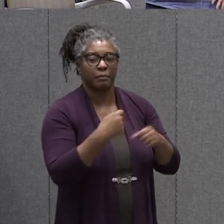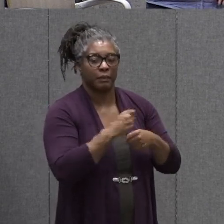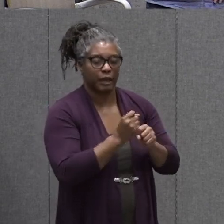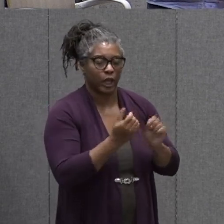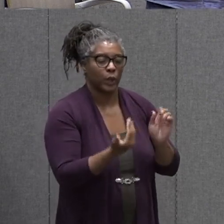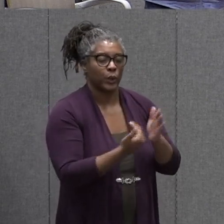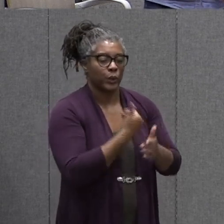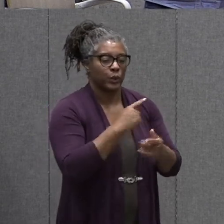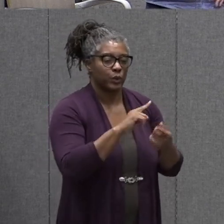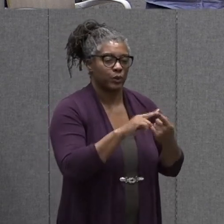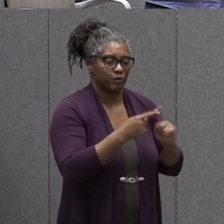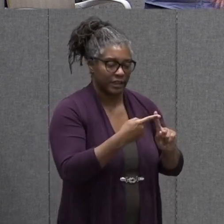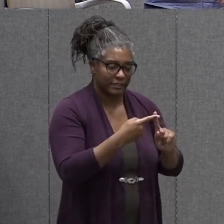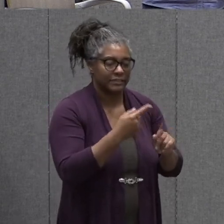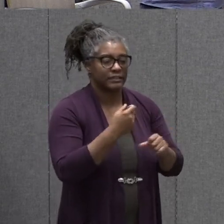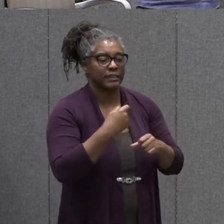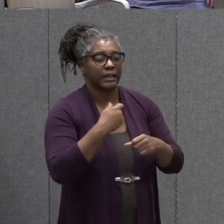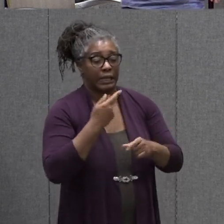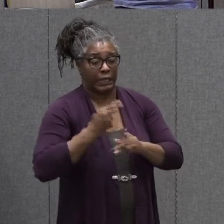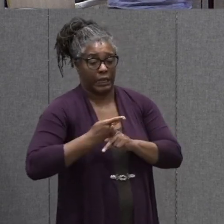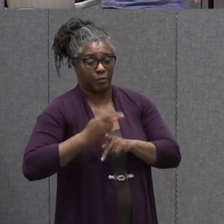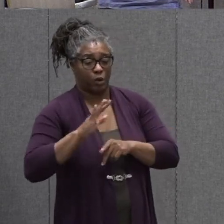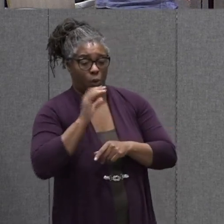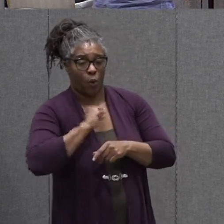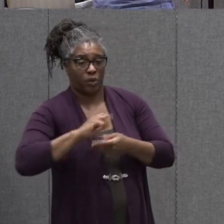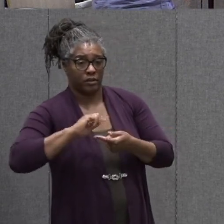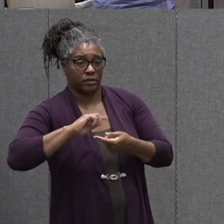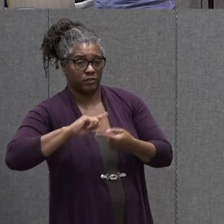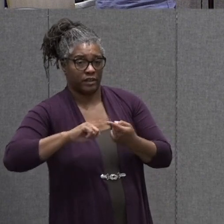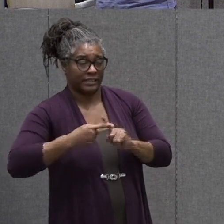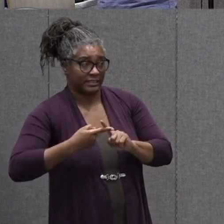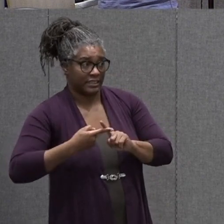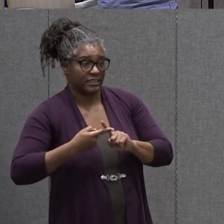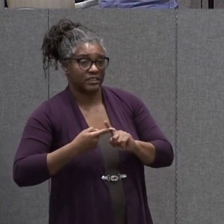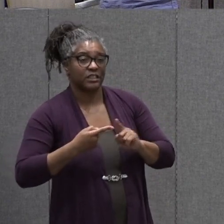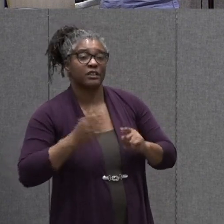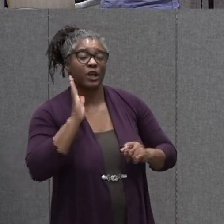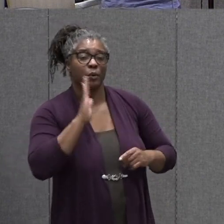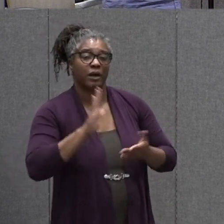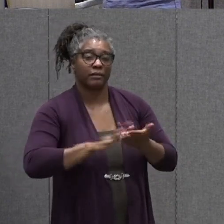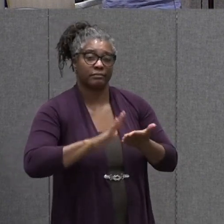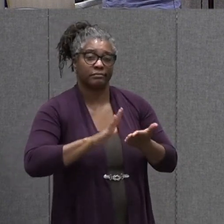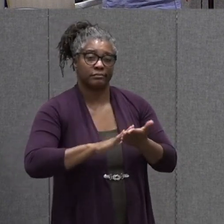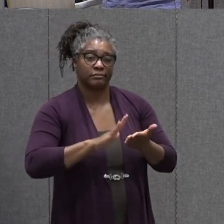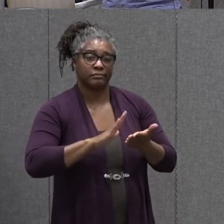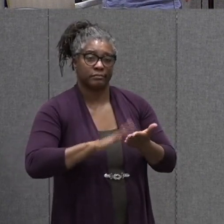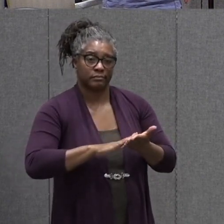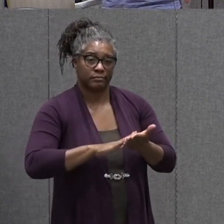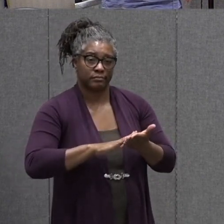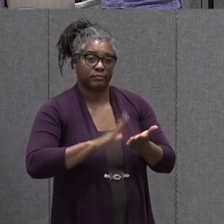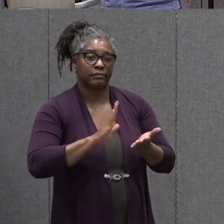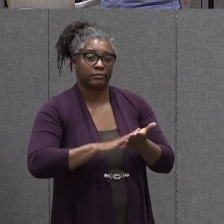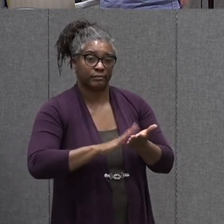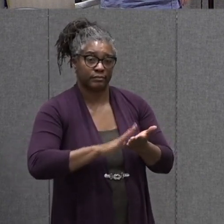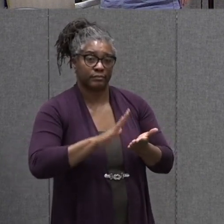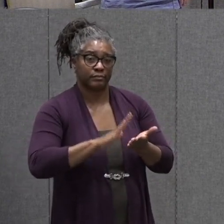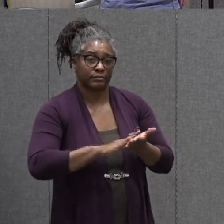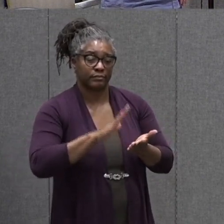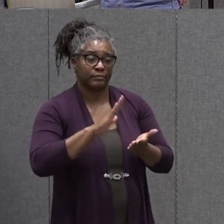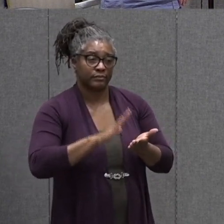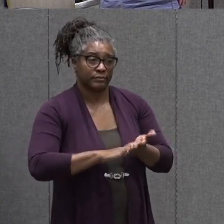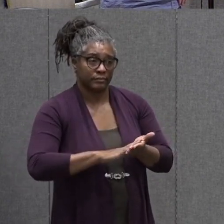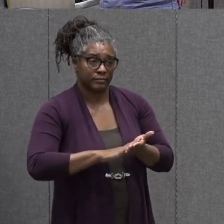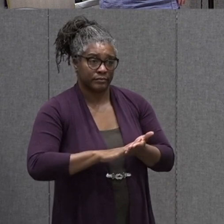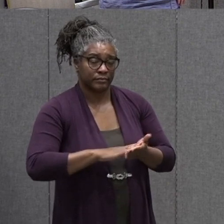bum, bum, bum, bum, bum, bum. So you want to get the groove going first? We start, so here's our beat.